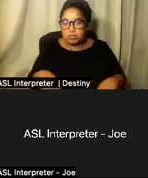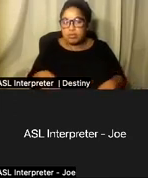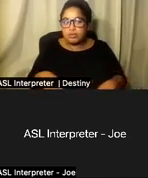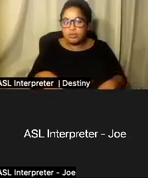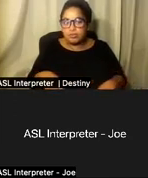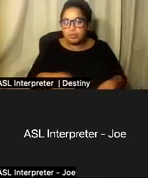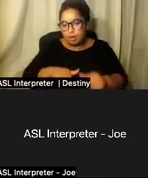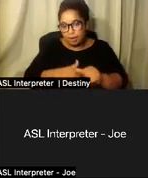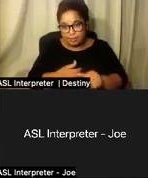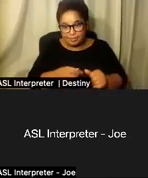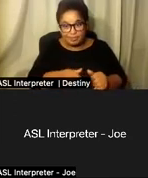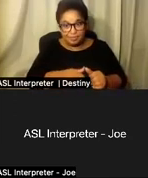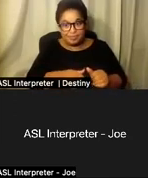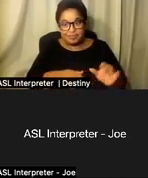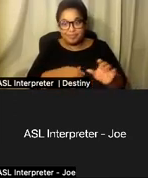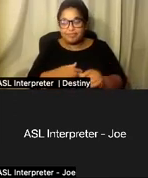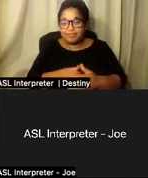back here,